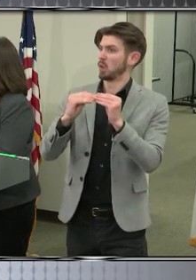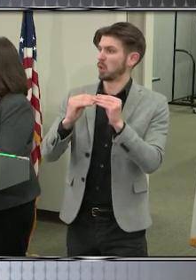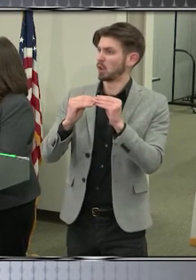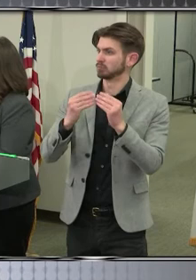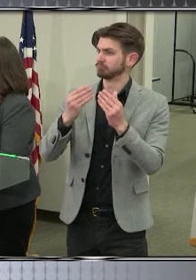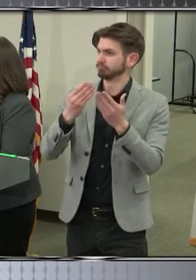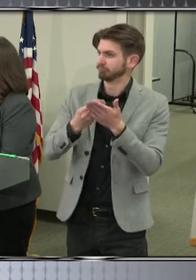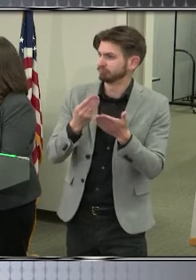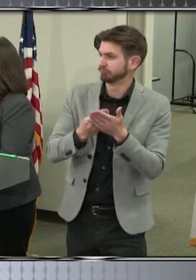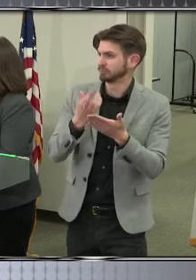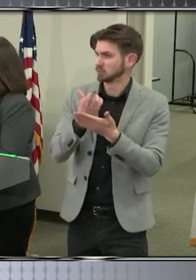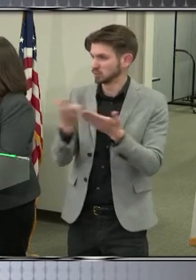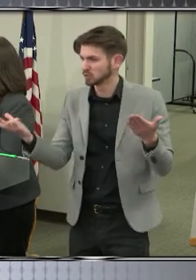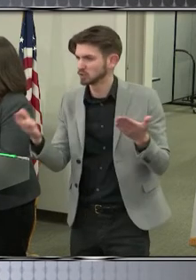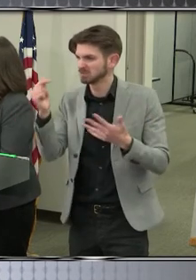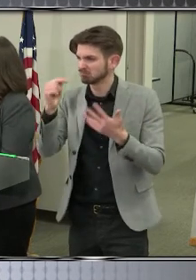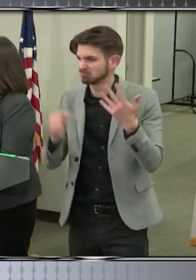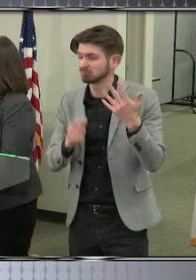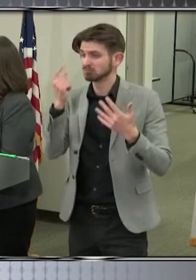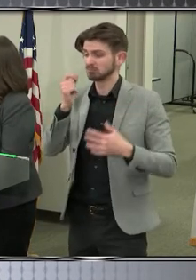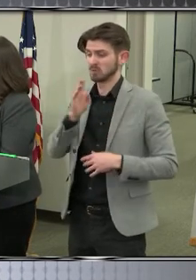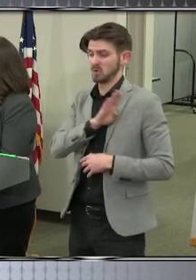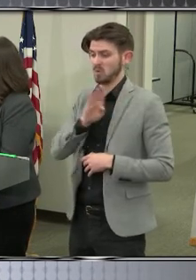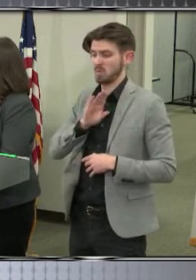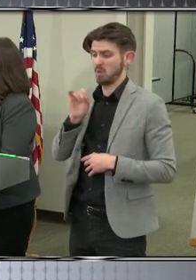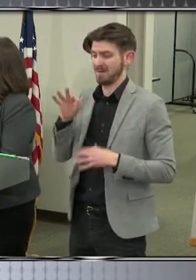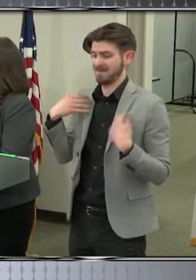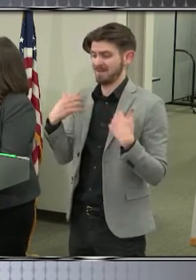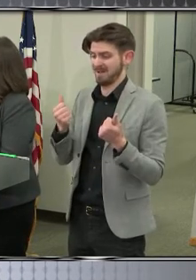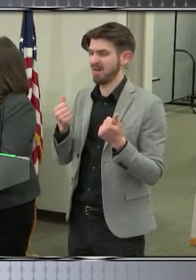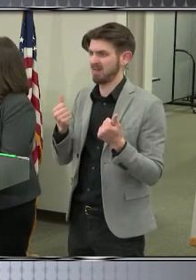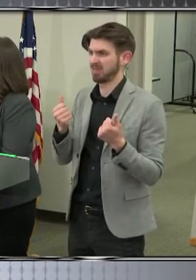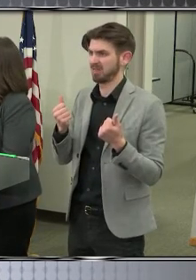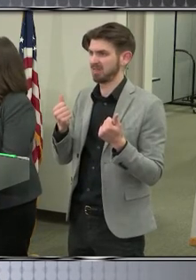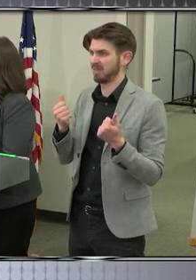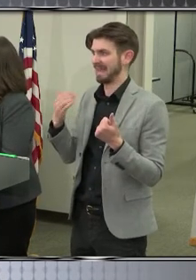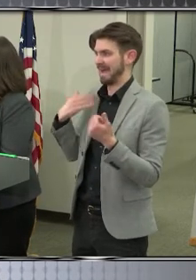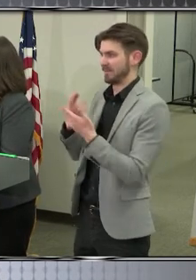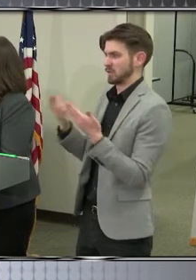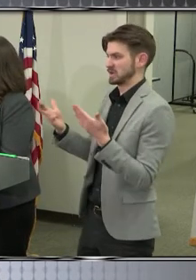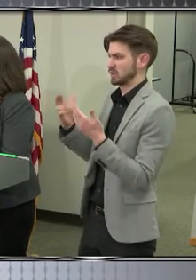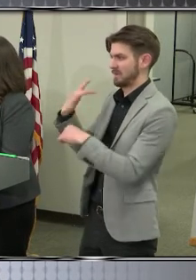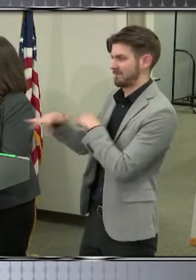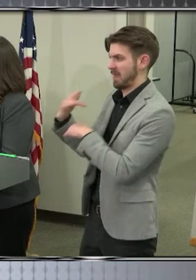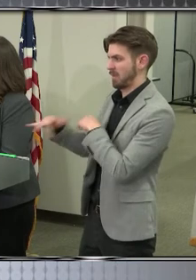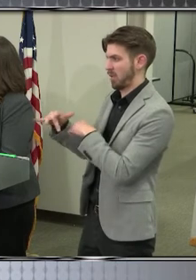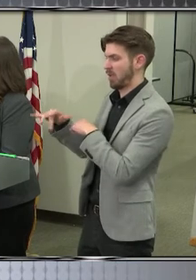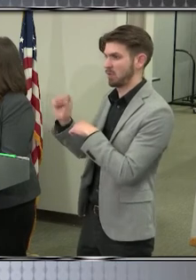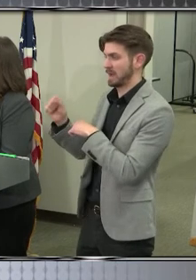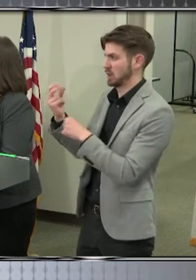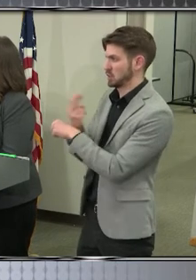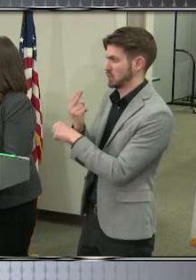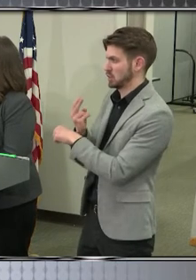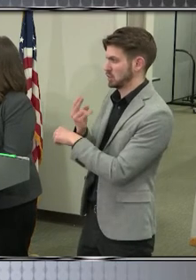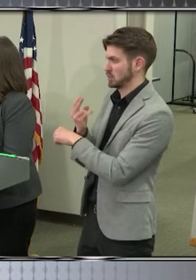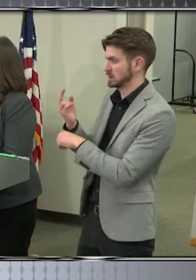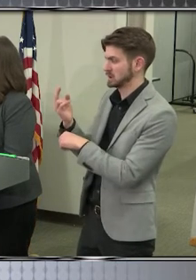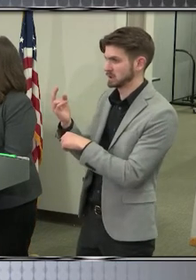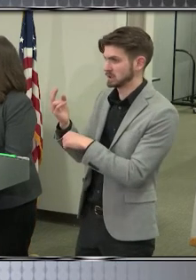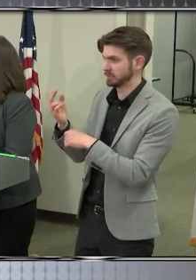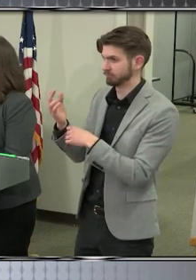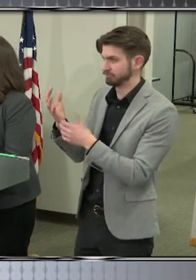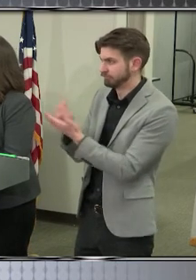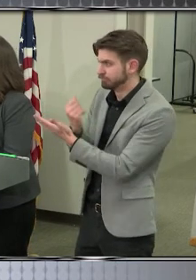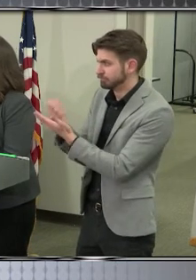resources that our Board of Health has set aside to help us be prepared to be able to flex capacity within our agency. We also